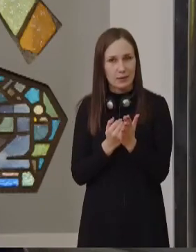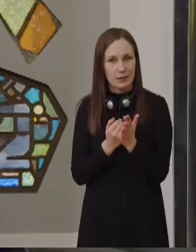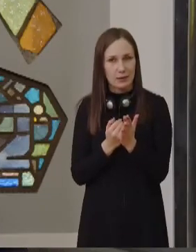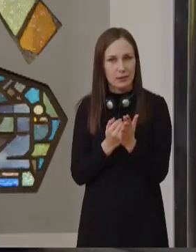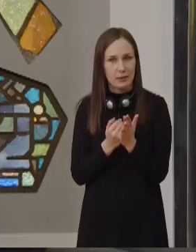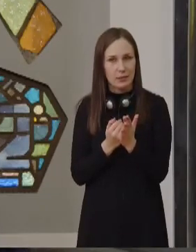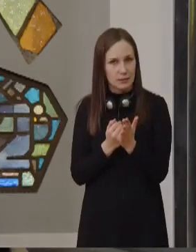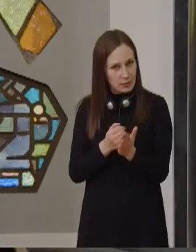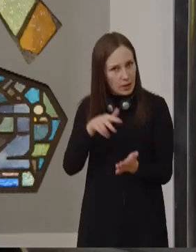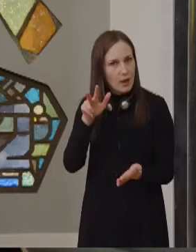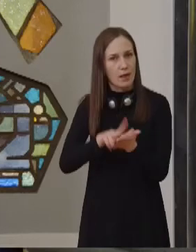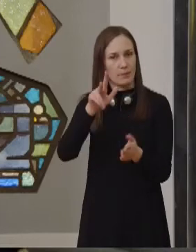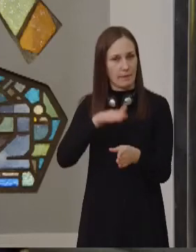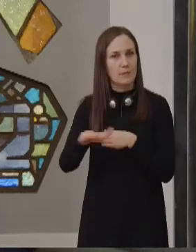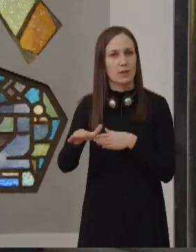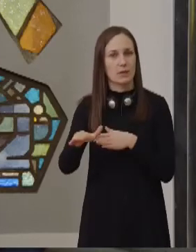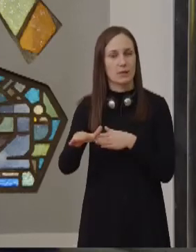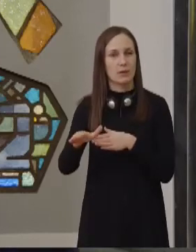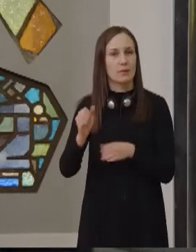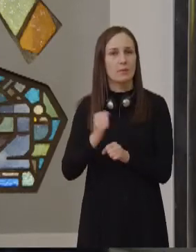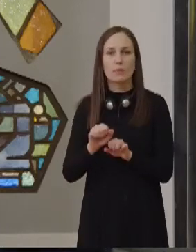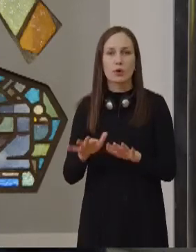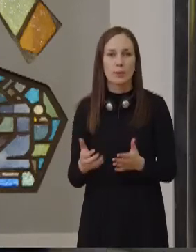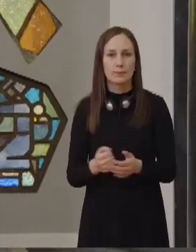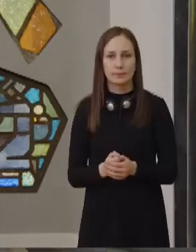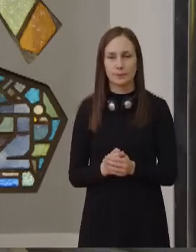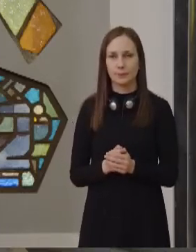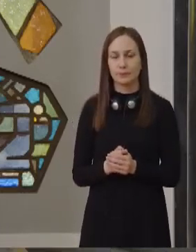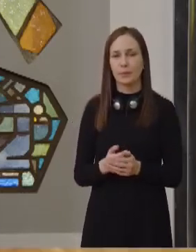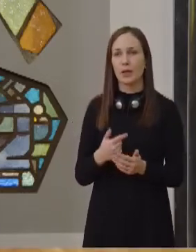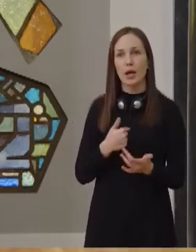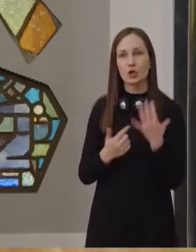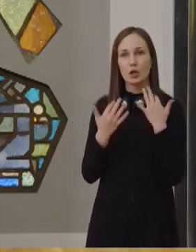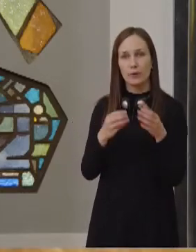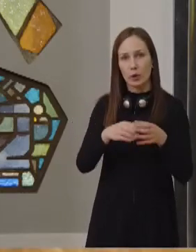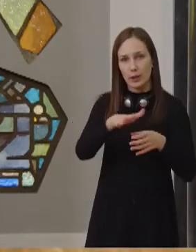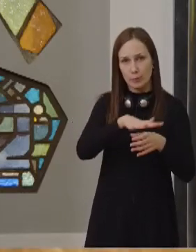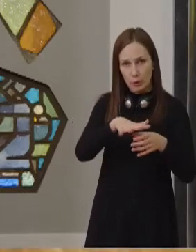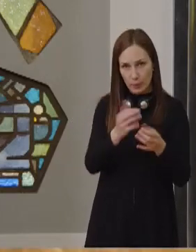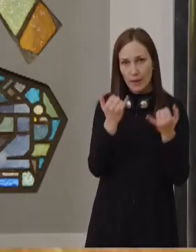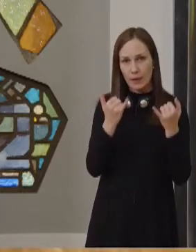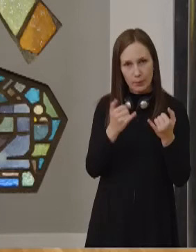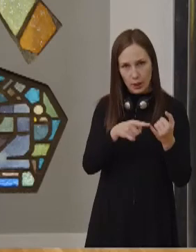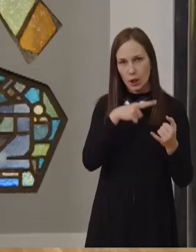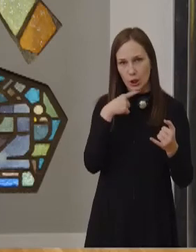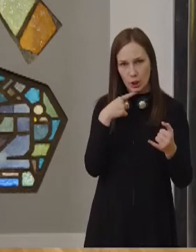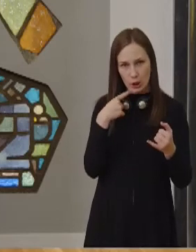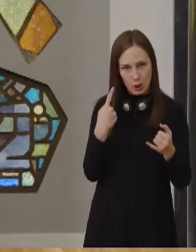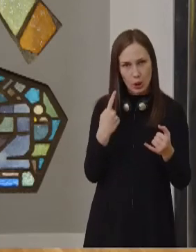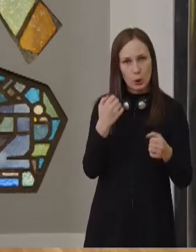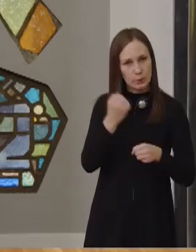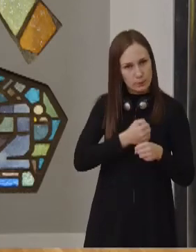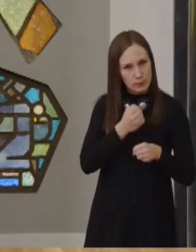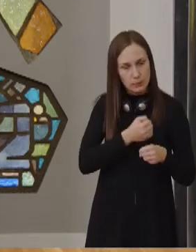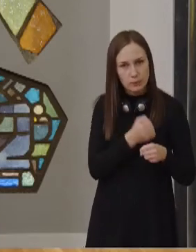do anything to ensure that this law is adopted? Thomas, can you be brief? I believe that